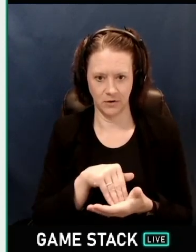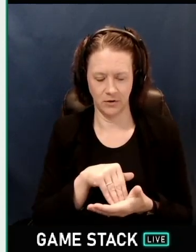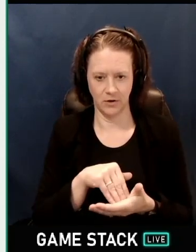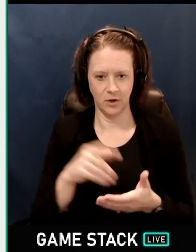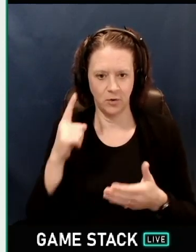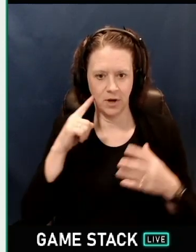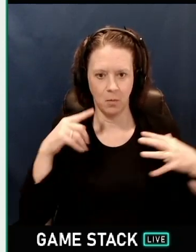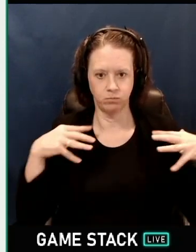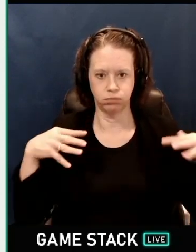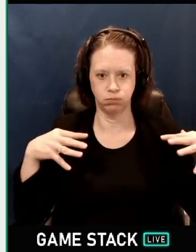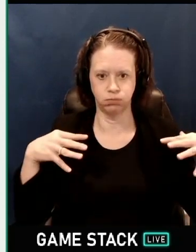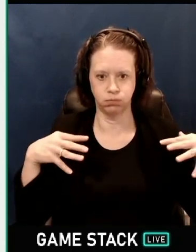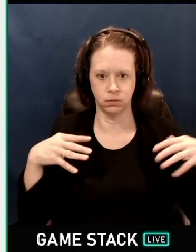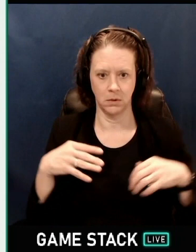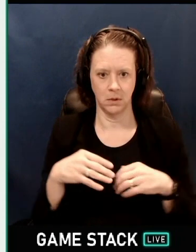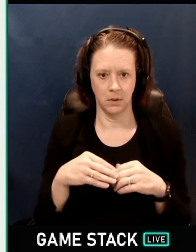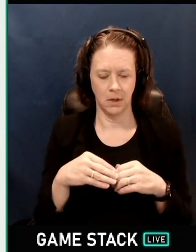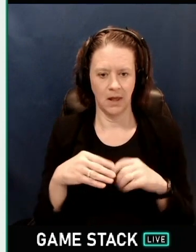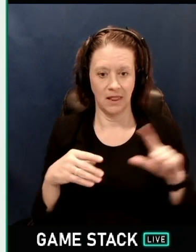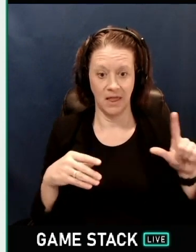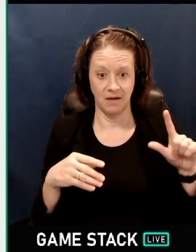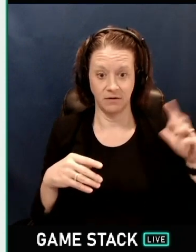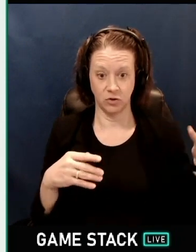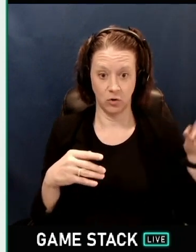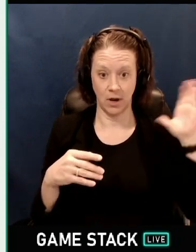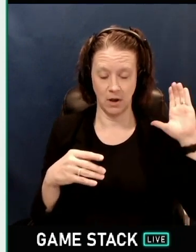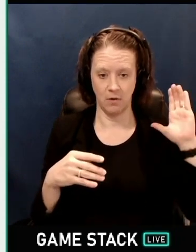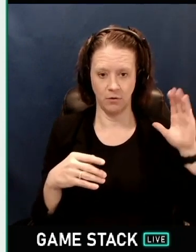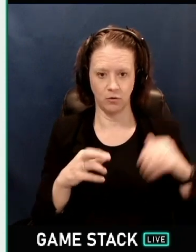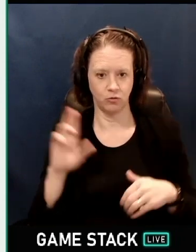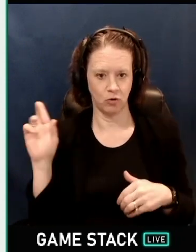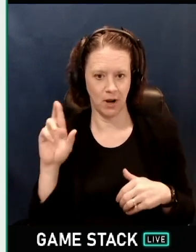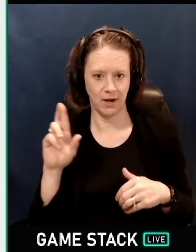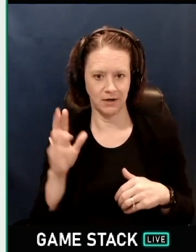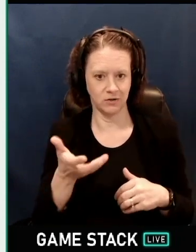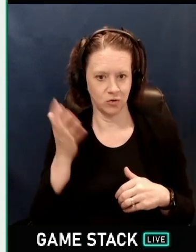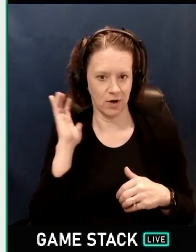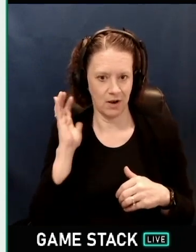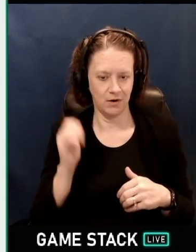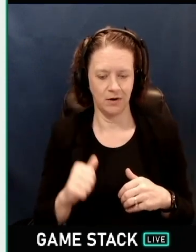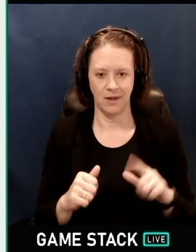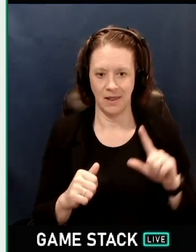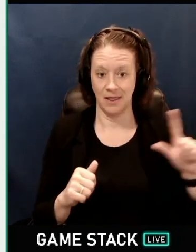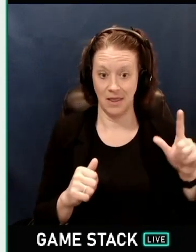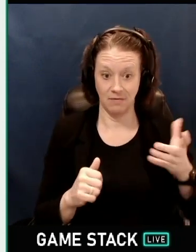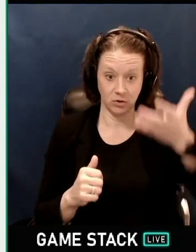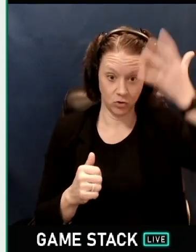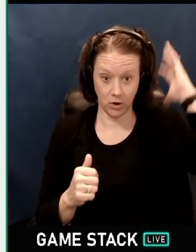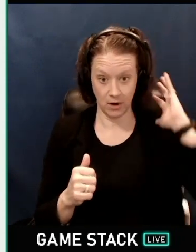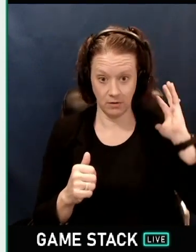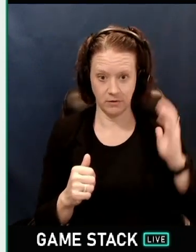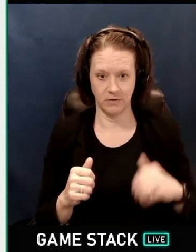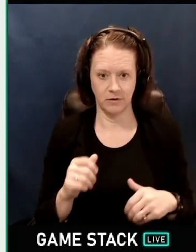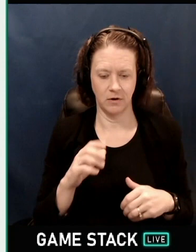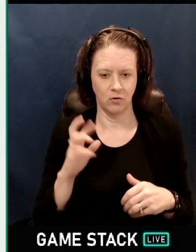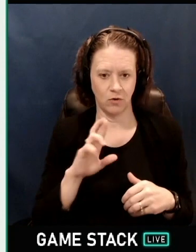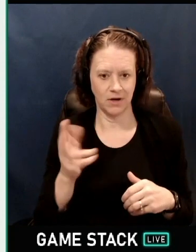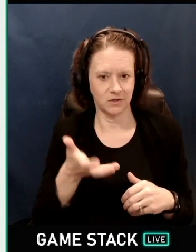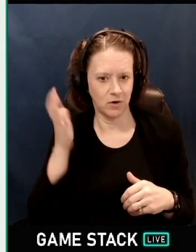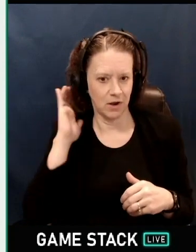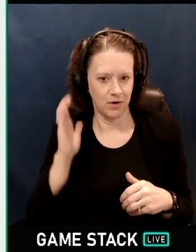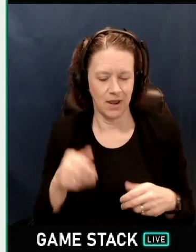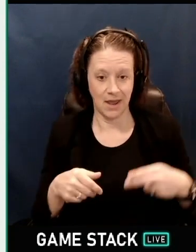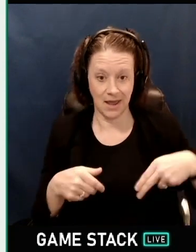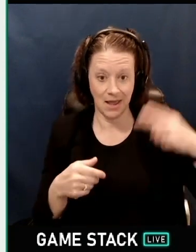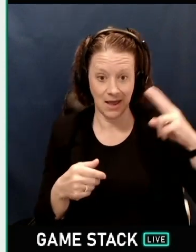Left side surround, right side surround, left surround, right surround. Height left front, height right front, height